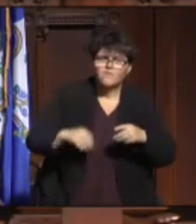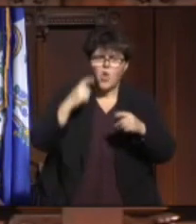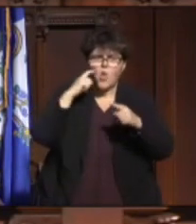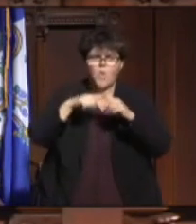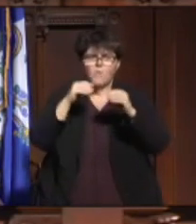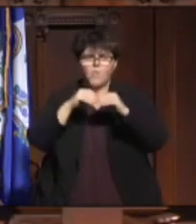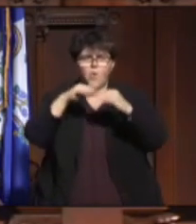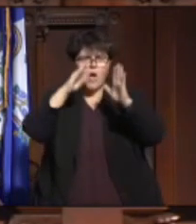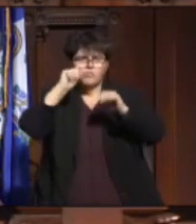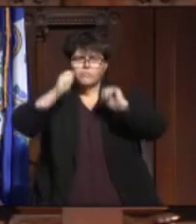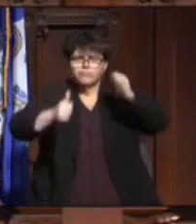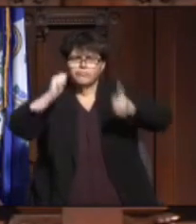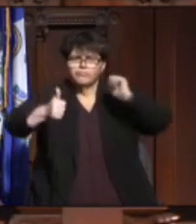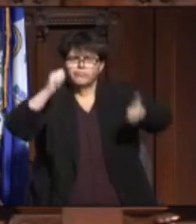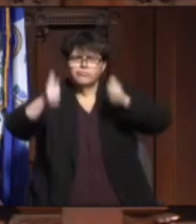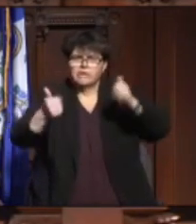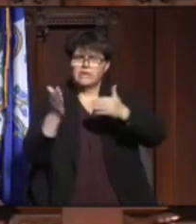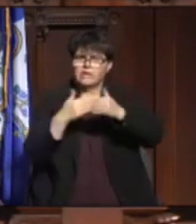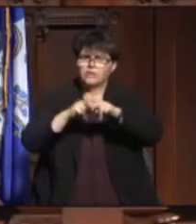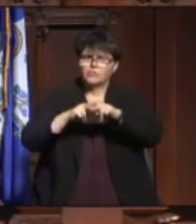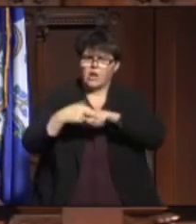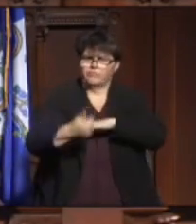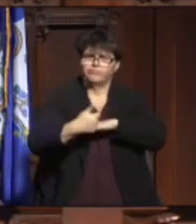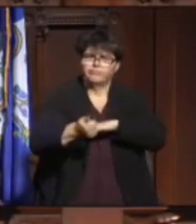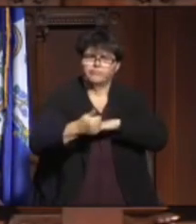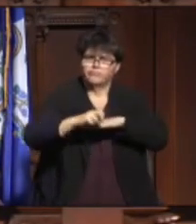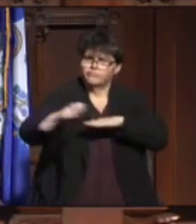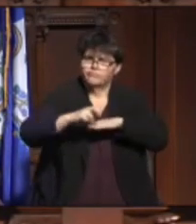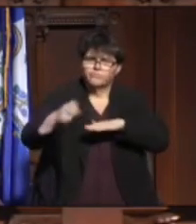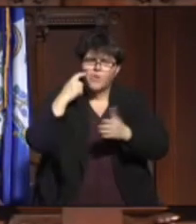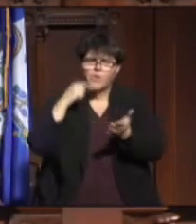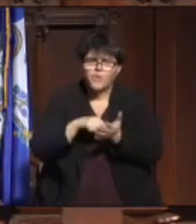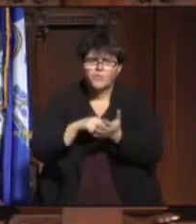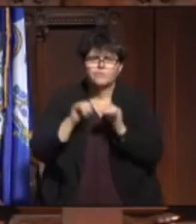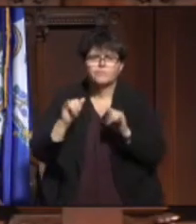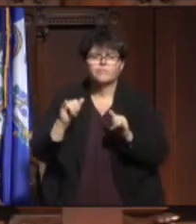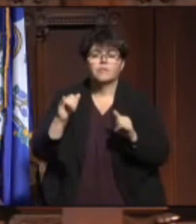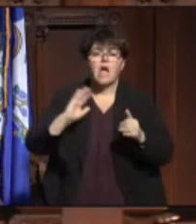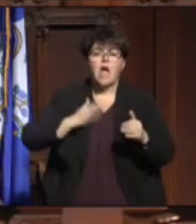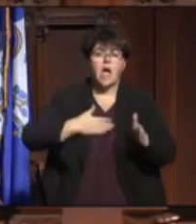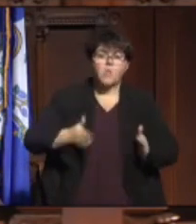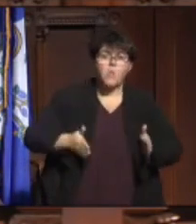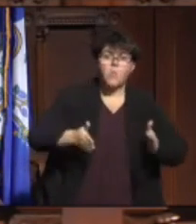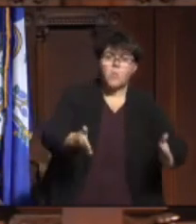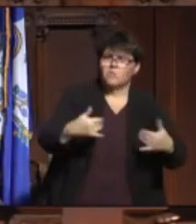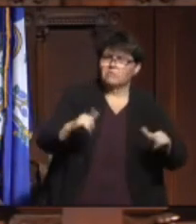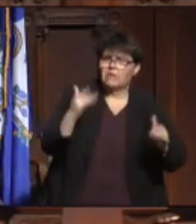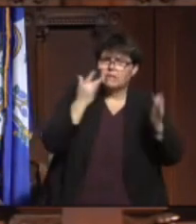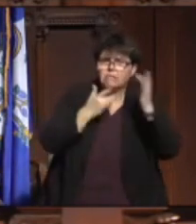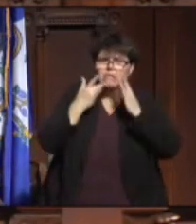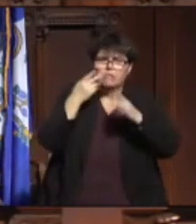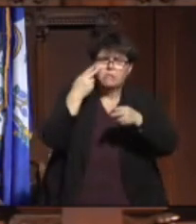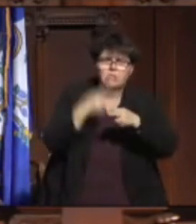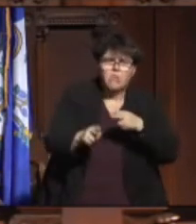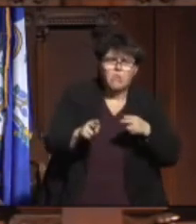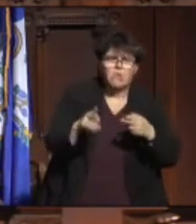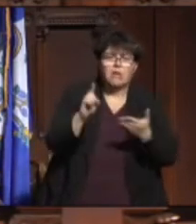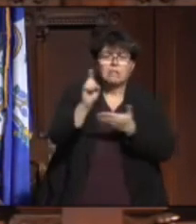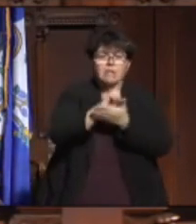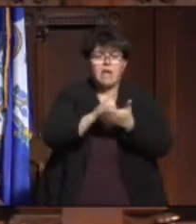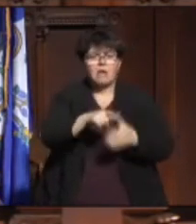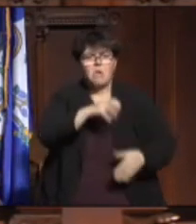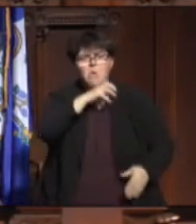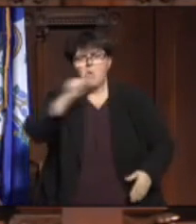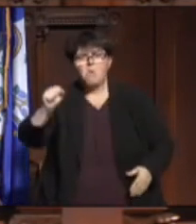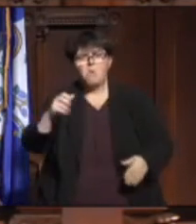We haven't forgotten about our roads. Our major roads and highways were designed 70 years ago for much less traffic. And our Department